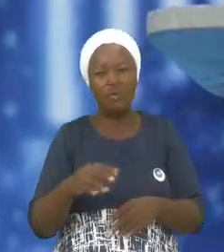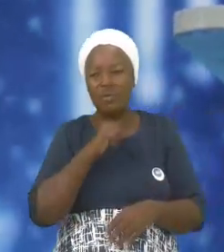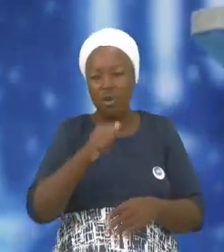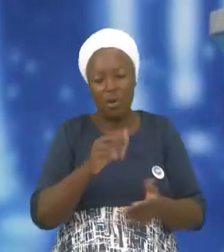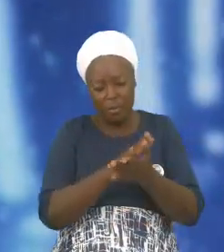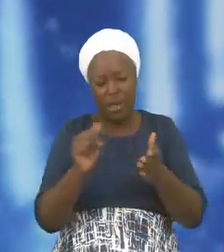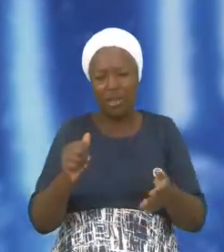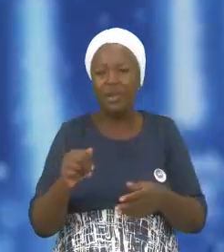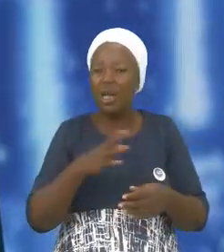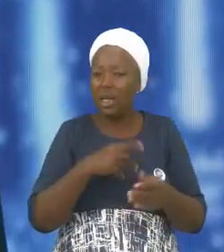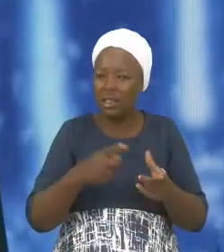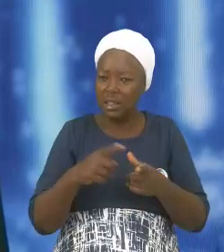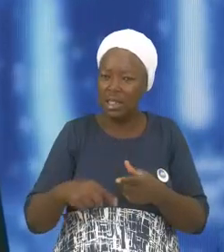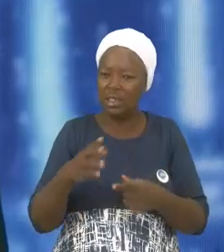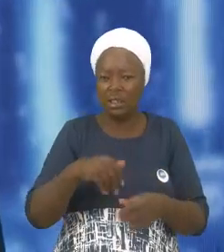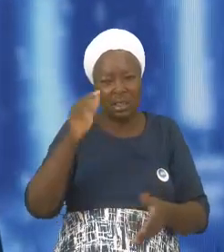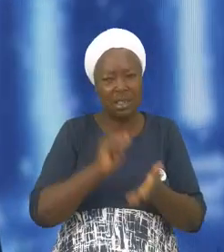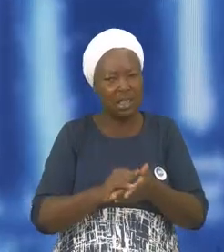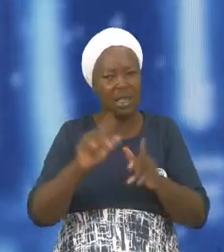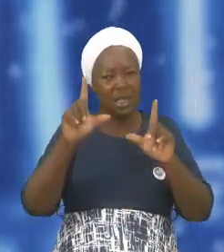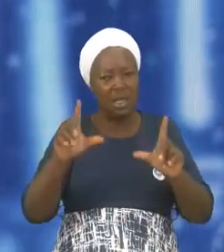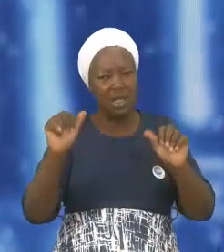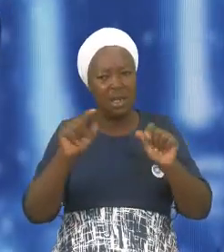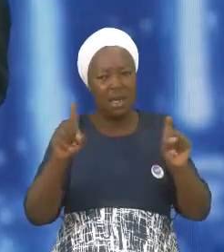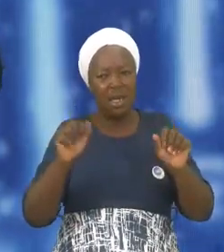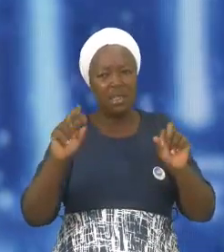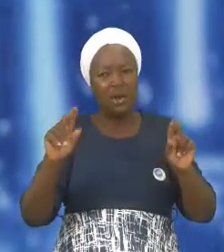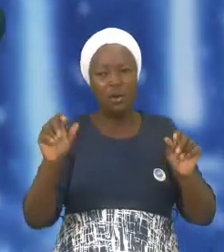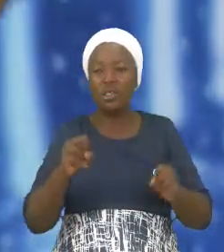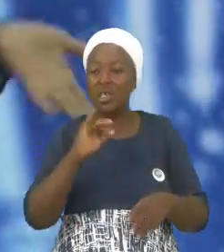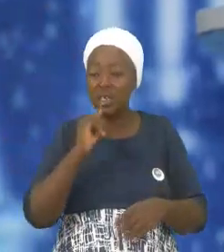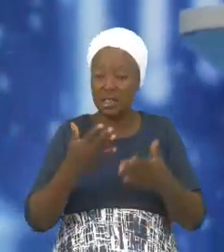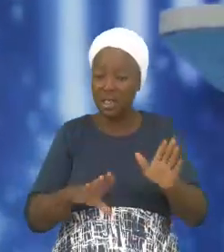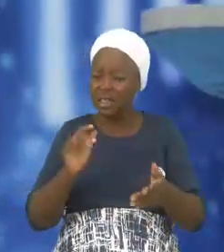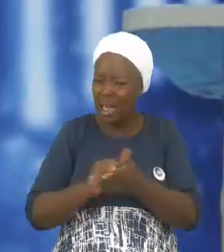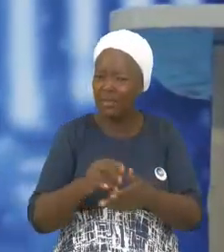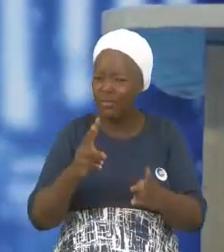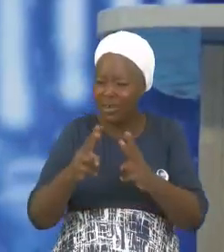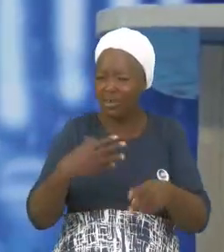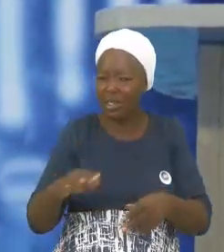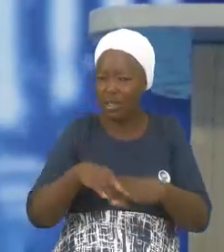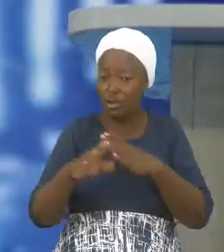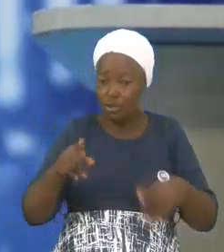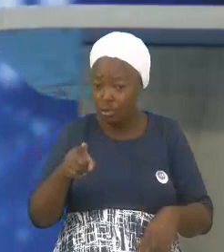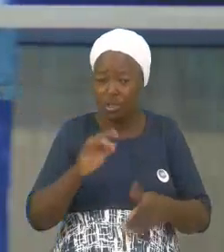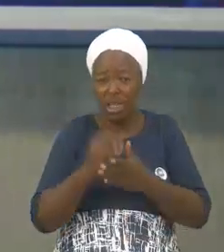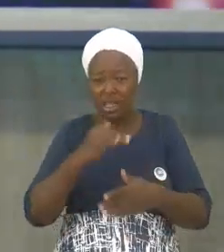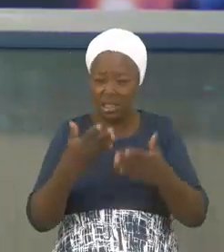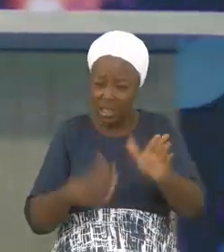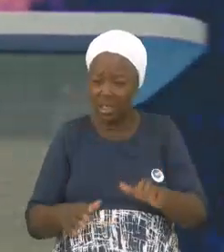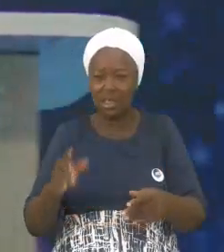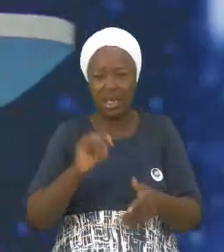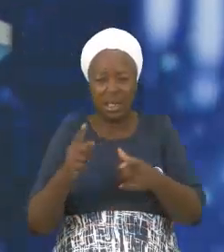is dead and the real sin in you that is dead, and you put the final stone there,